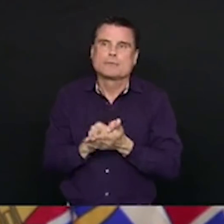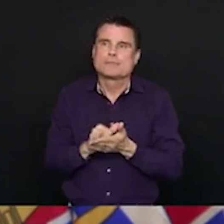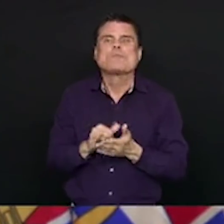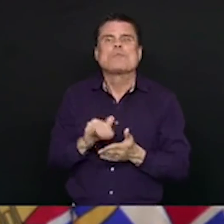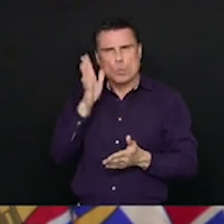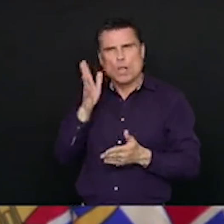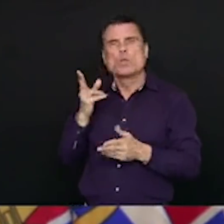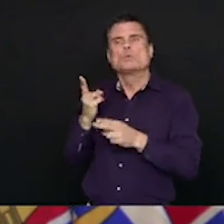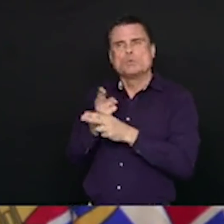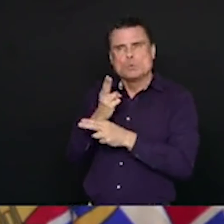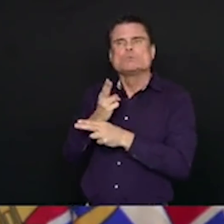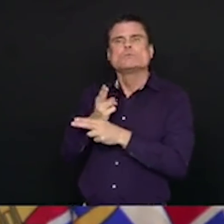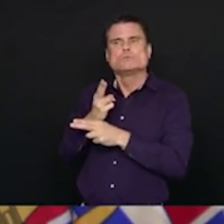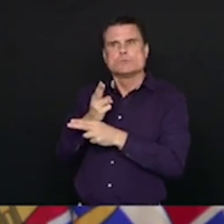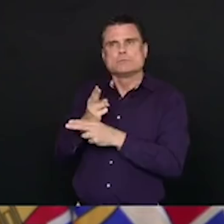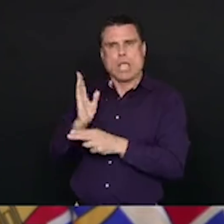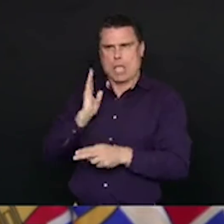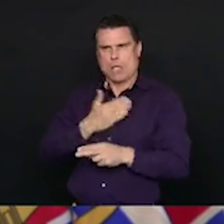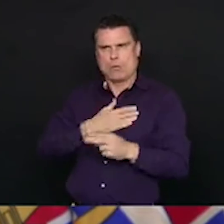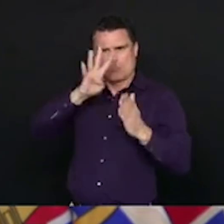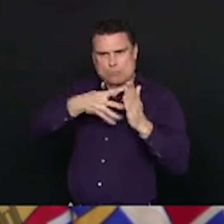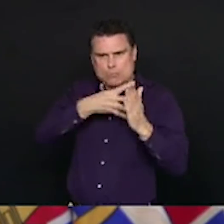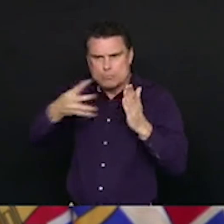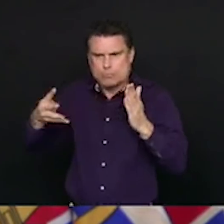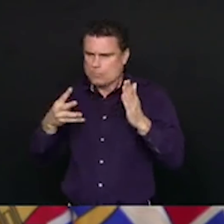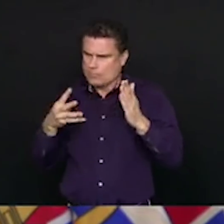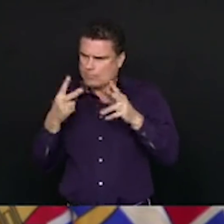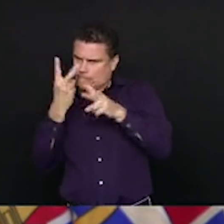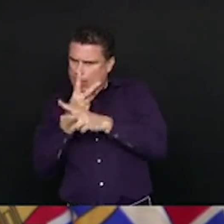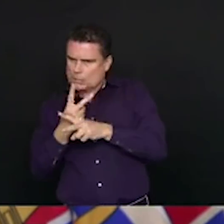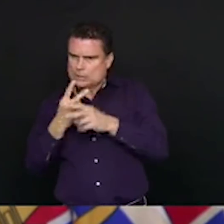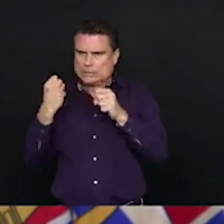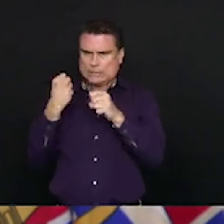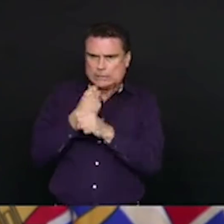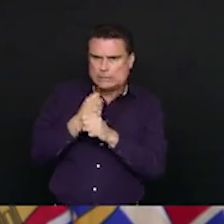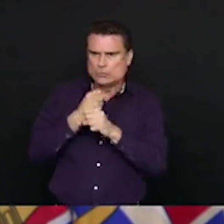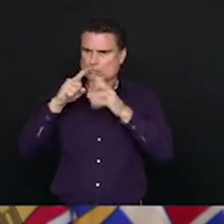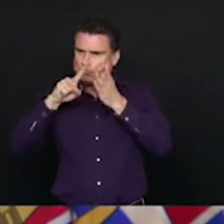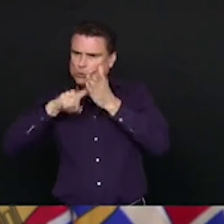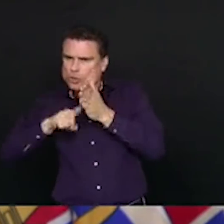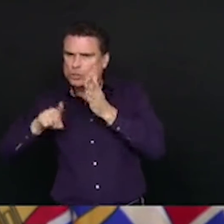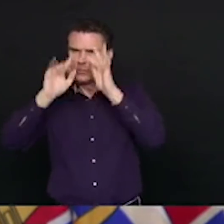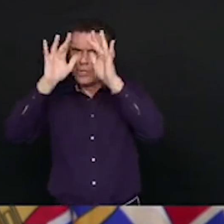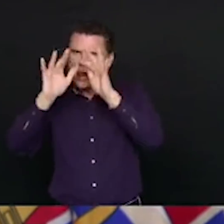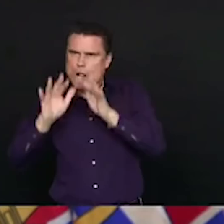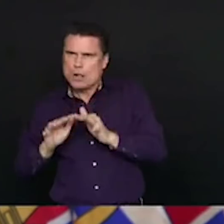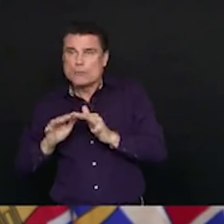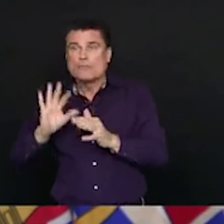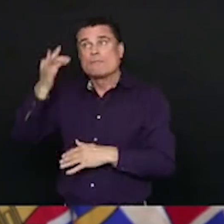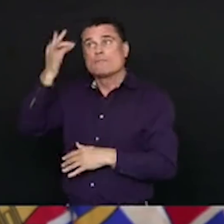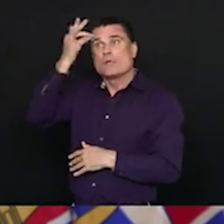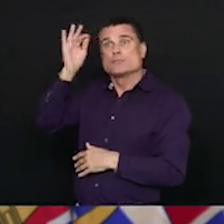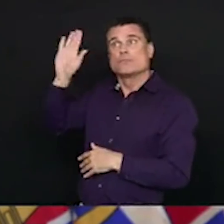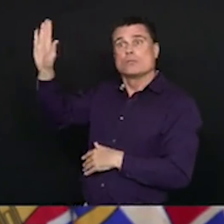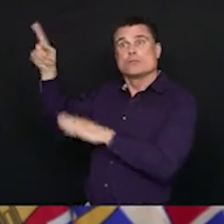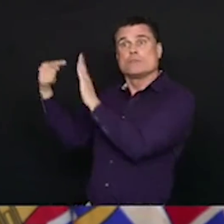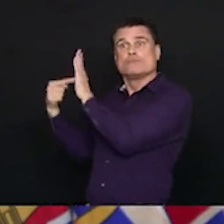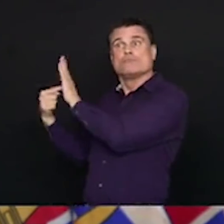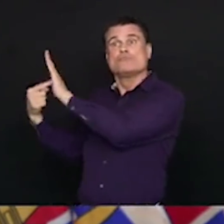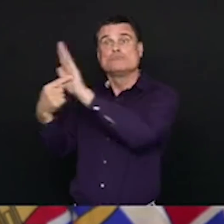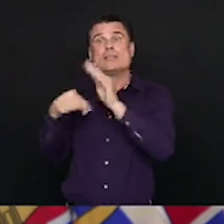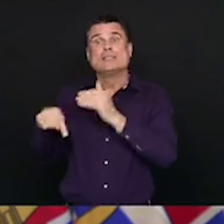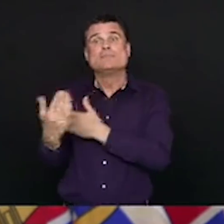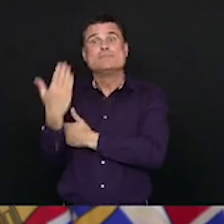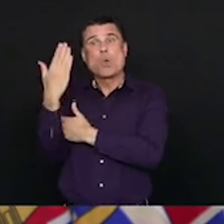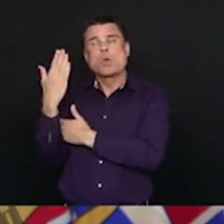very similar to what they have in what they presented this morning, and as a matter of fact, we've contributed to much of the modeling and the data that